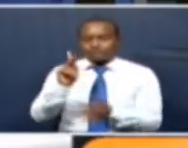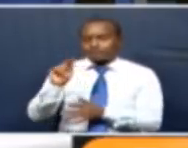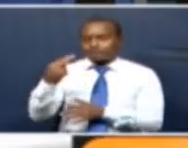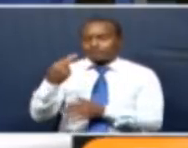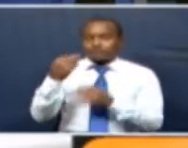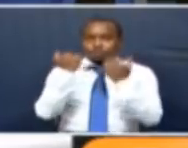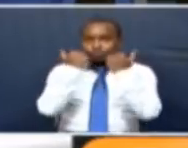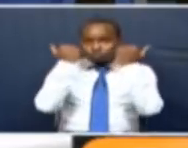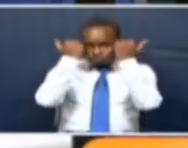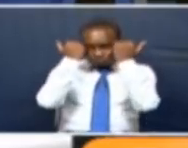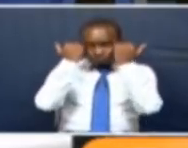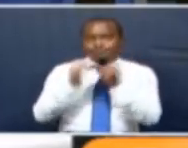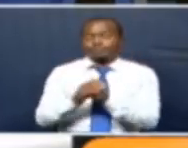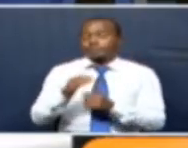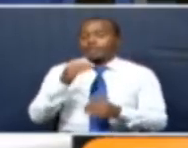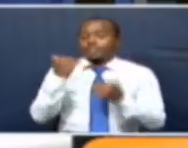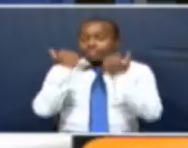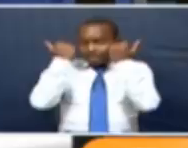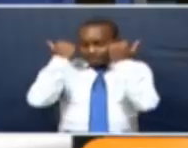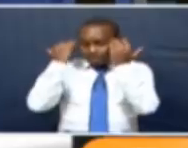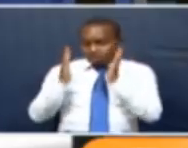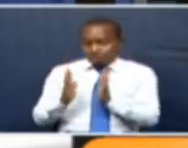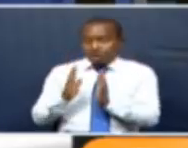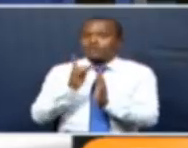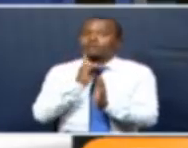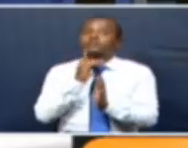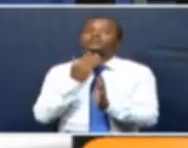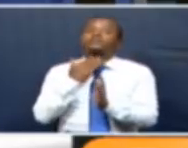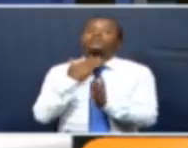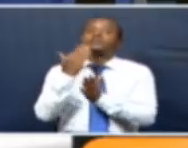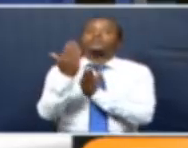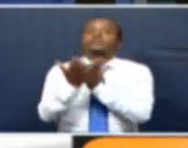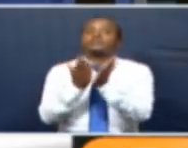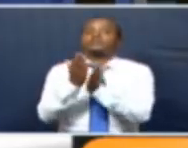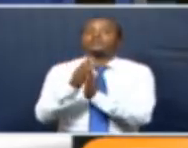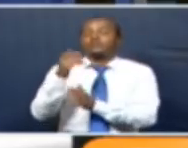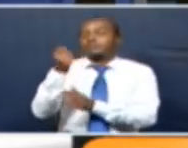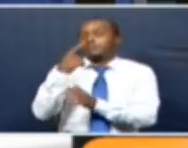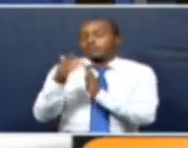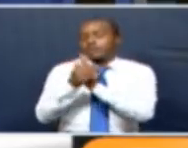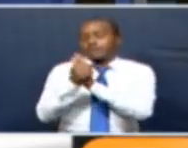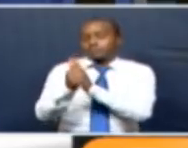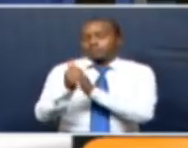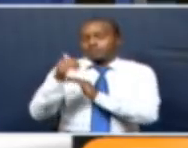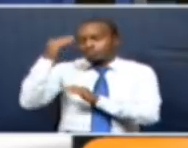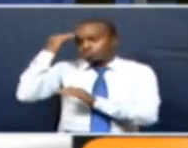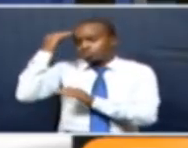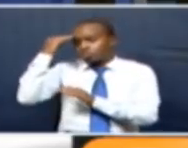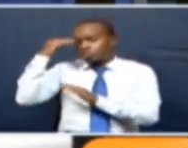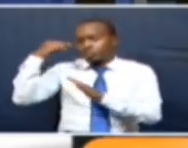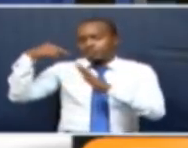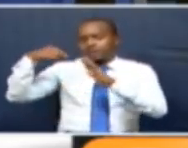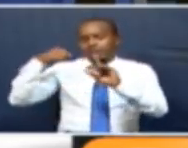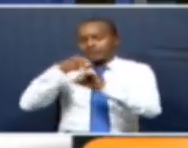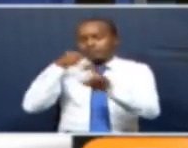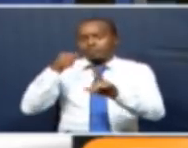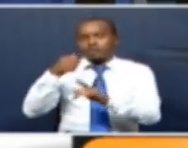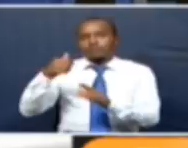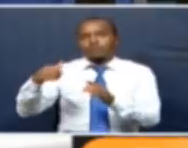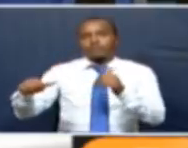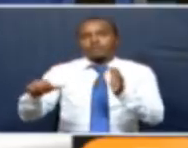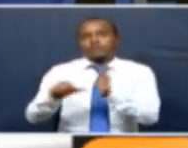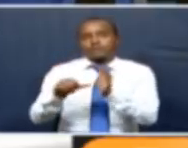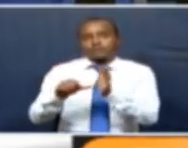Family lawyer Wahome Thuku says they will be seeking the services of a medical expert to determine the extent and impact of the damage